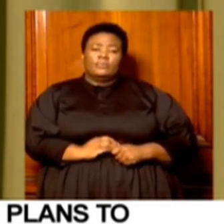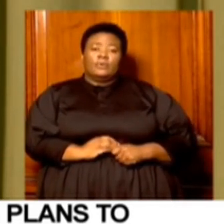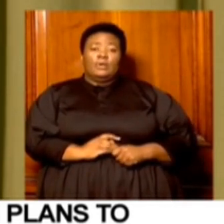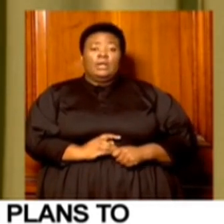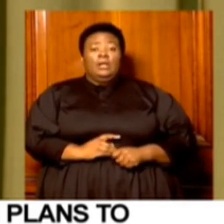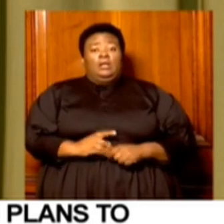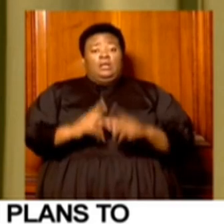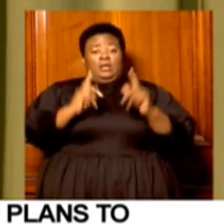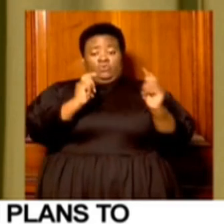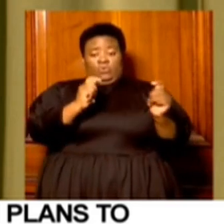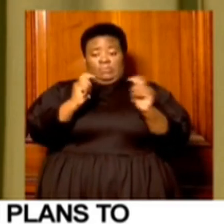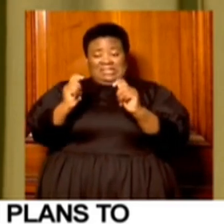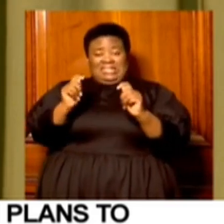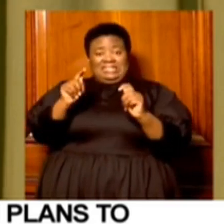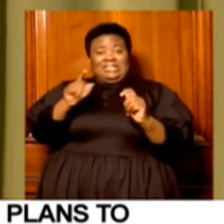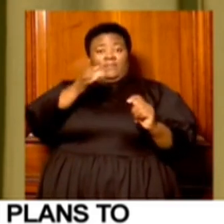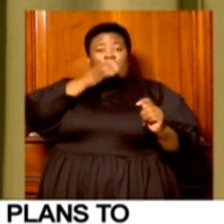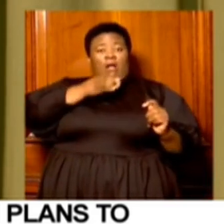Transportation of alcohol.